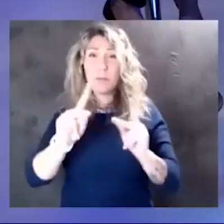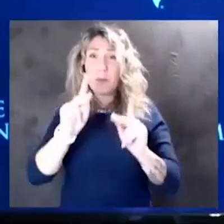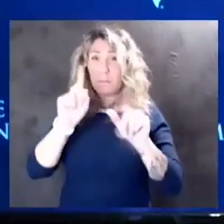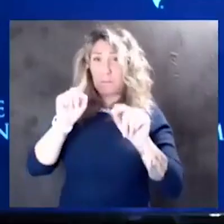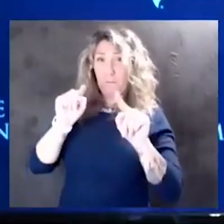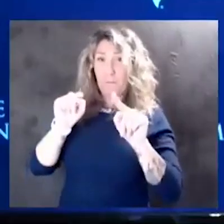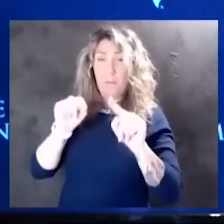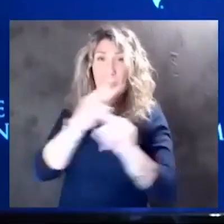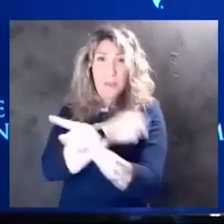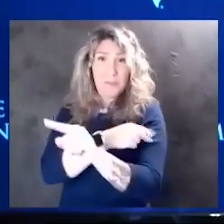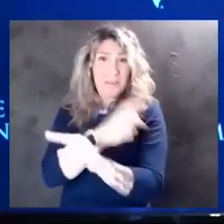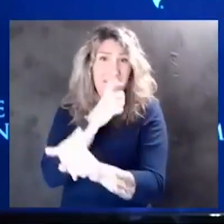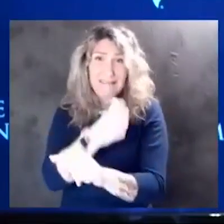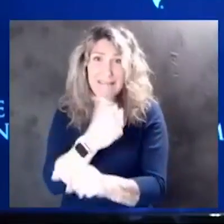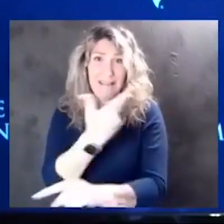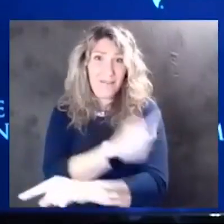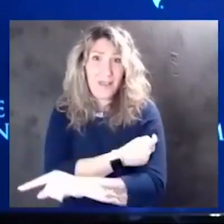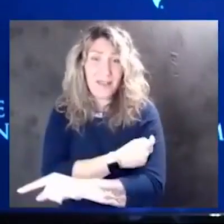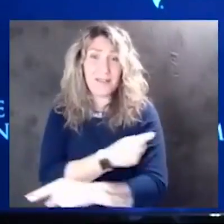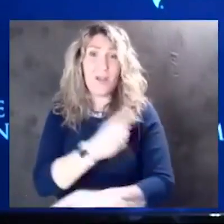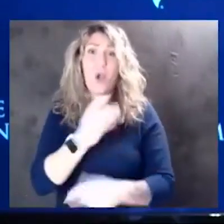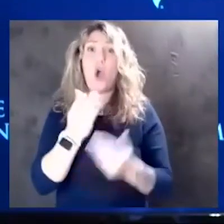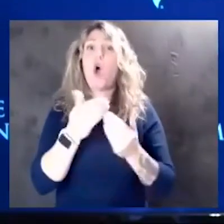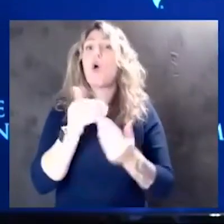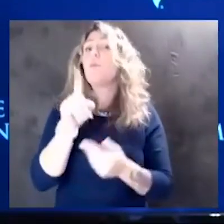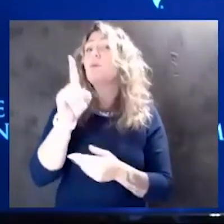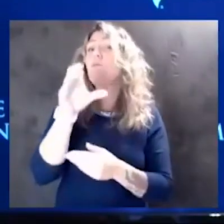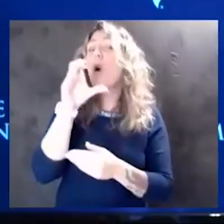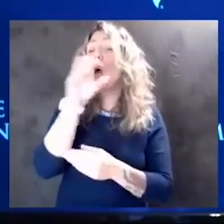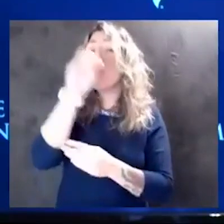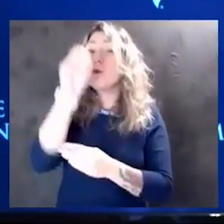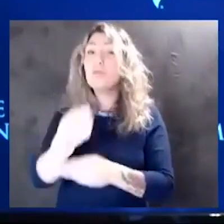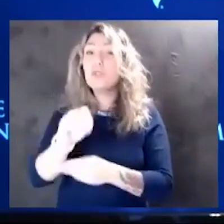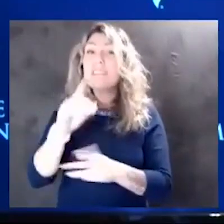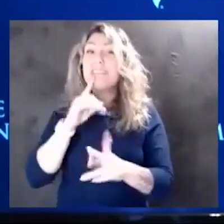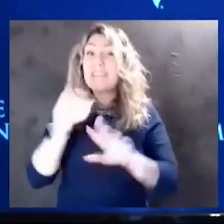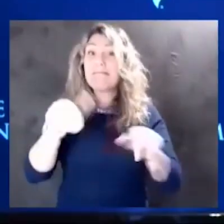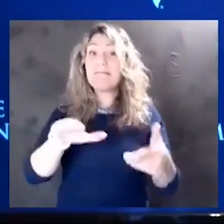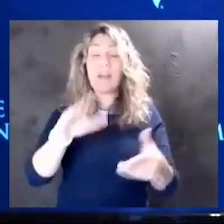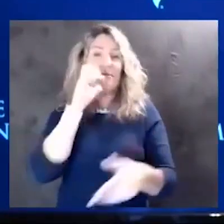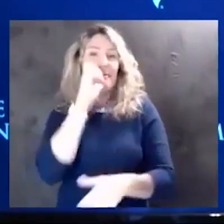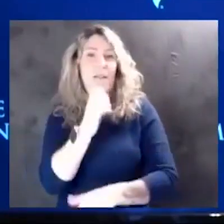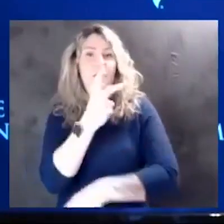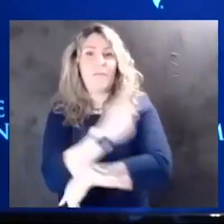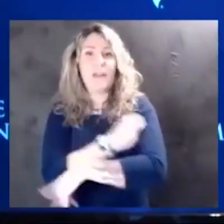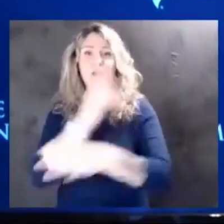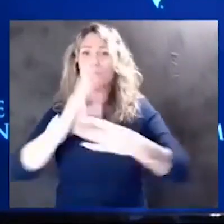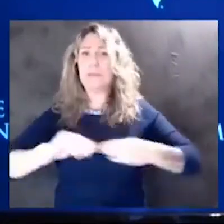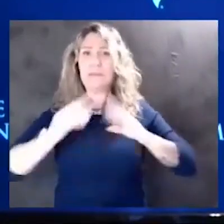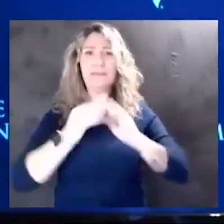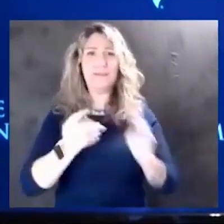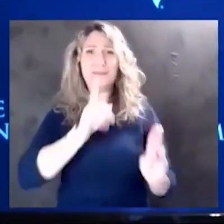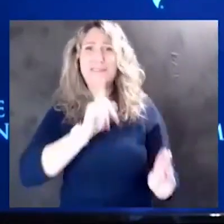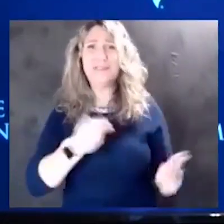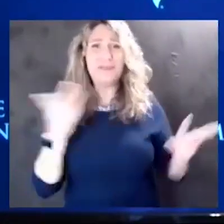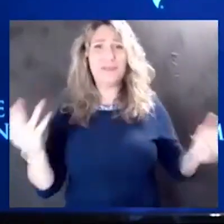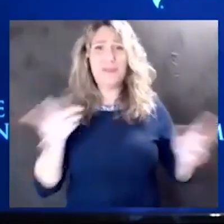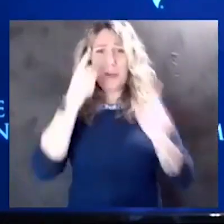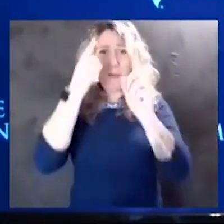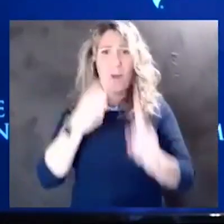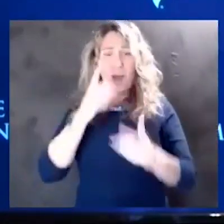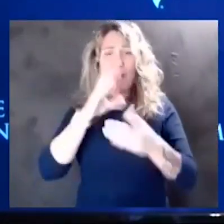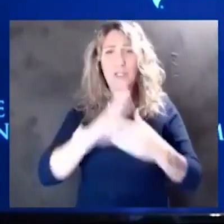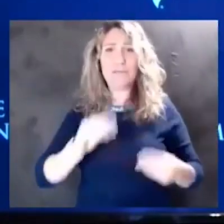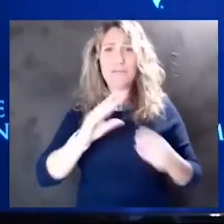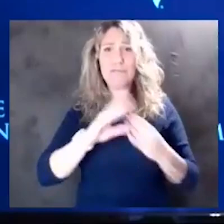vaccinated, and almost 100% of the deaths have not been vaccinated. So the story remains true. The only people who we're seeing who are